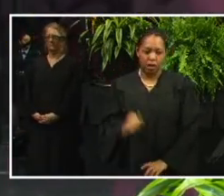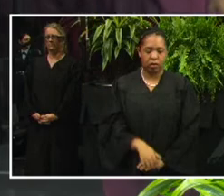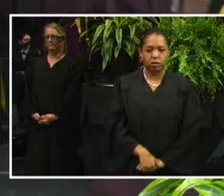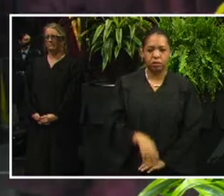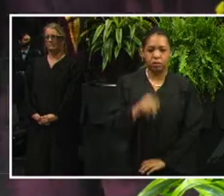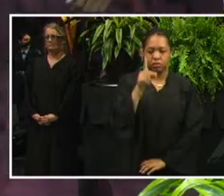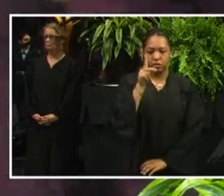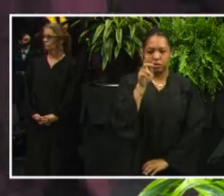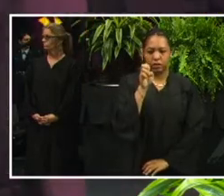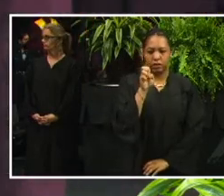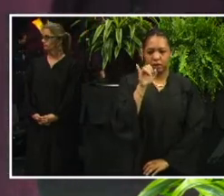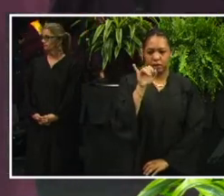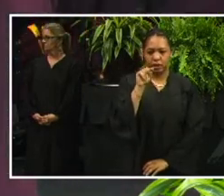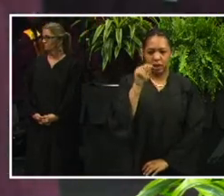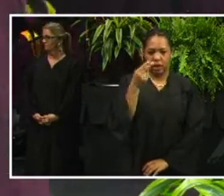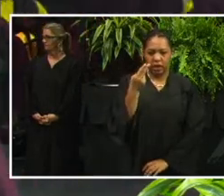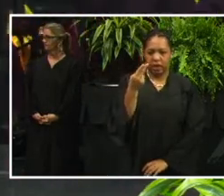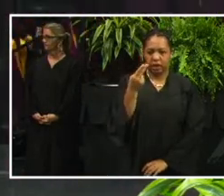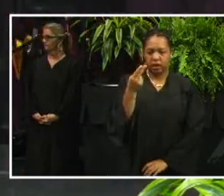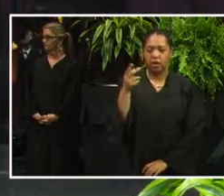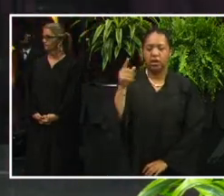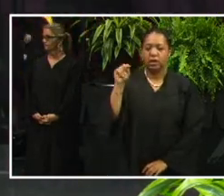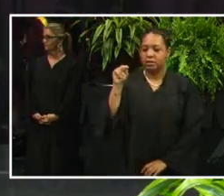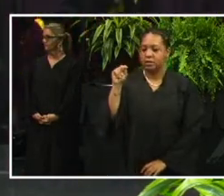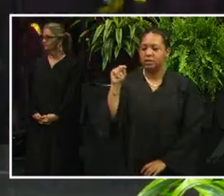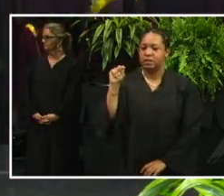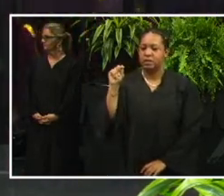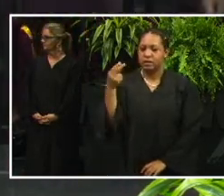Keith Cornell Thomas II.